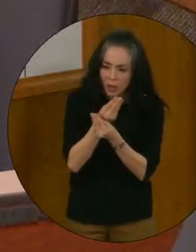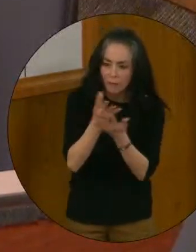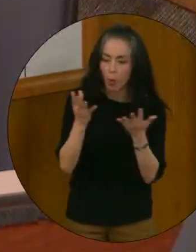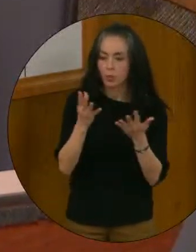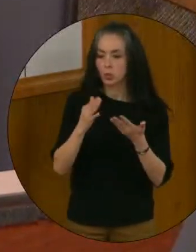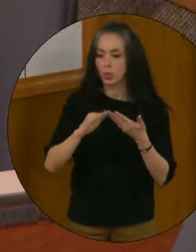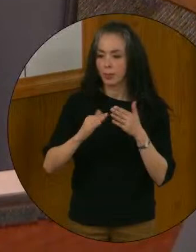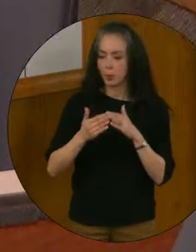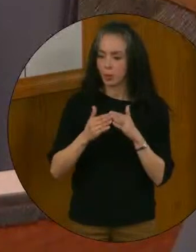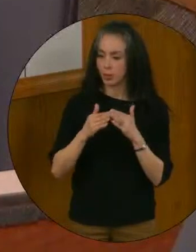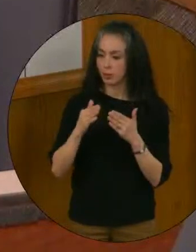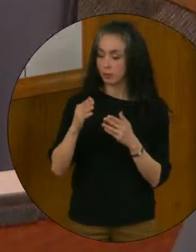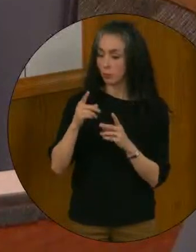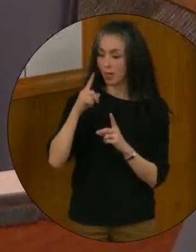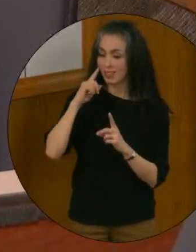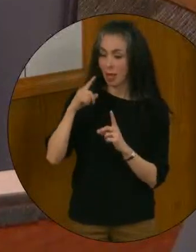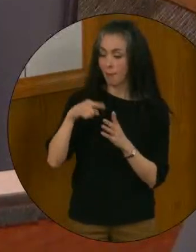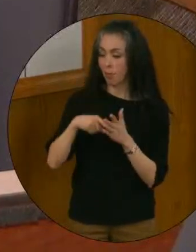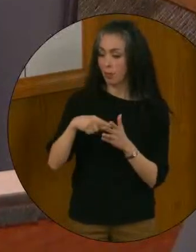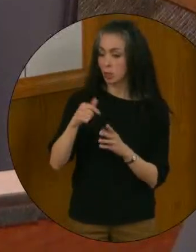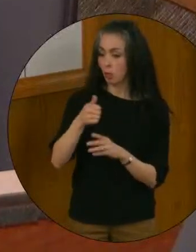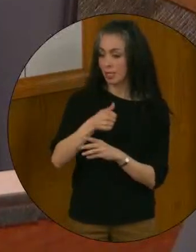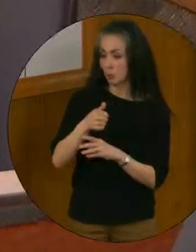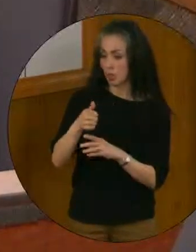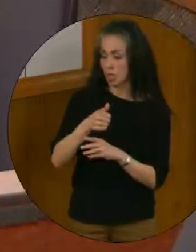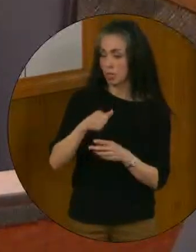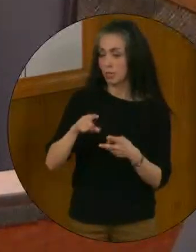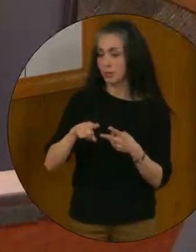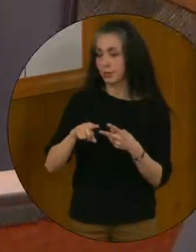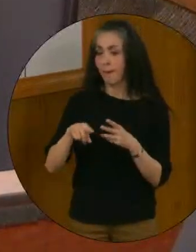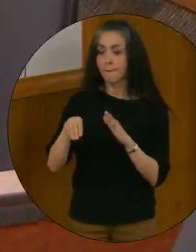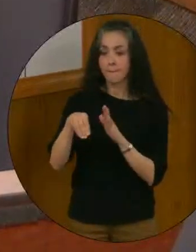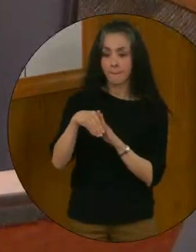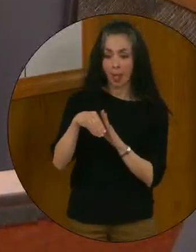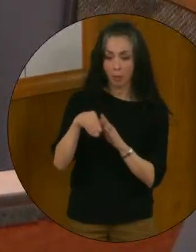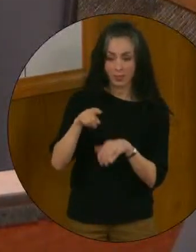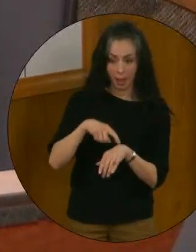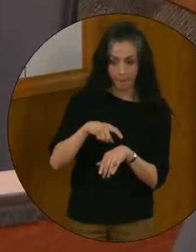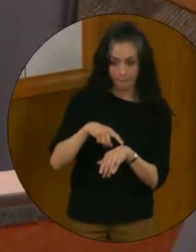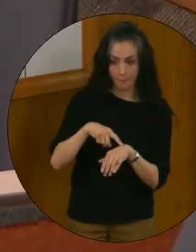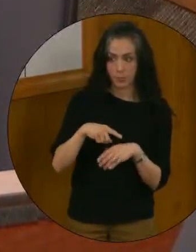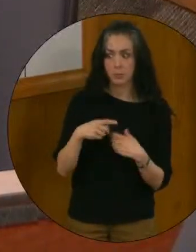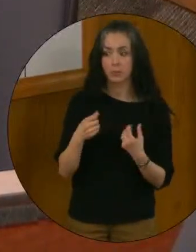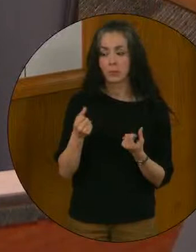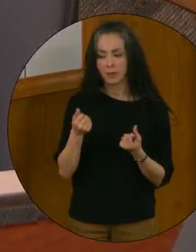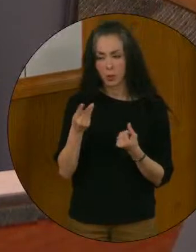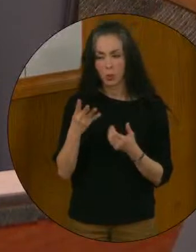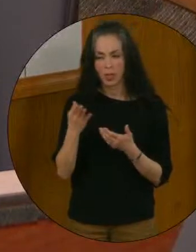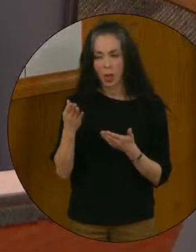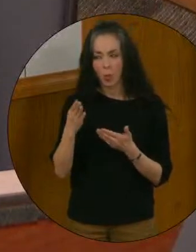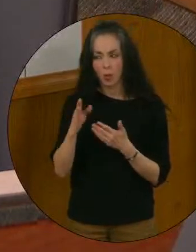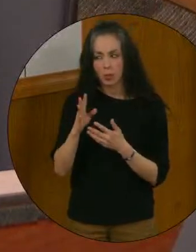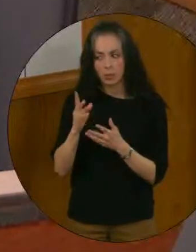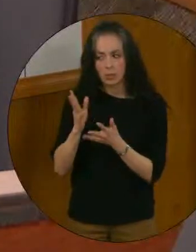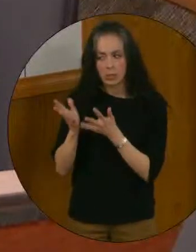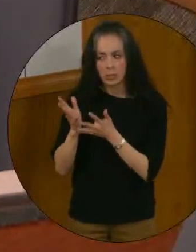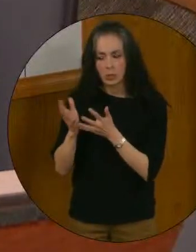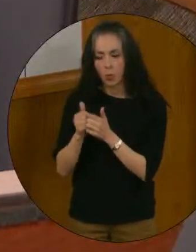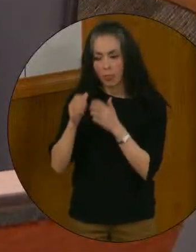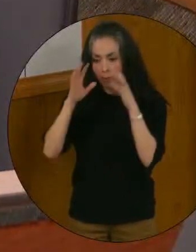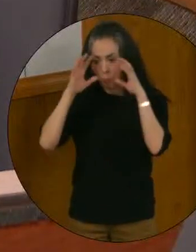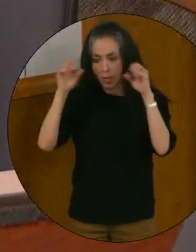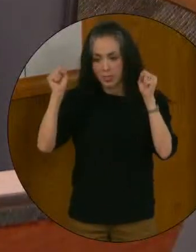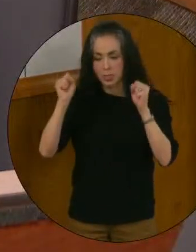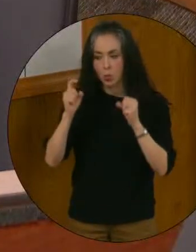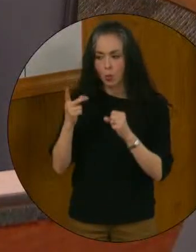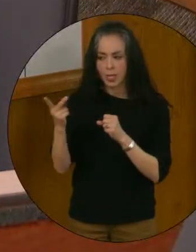There's different things, bell times. There's a lot of different things that I'm going to have conversations with the president, so we can strategize. And I